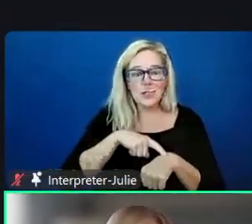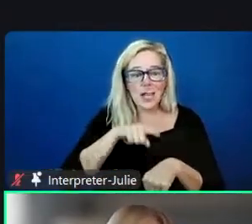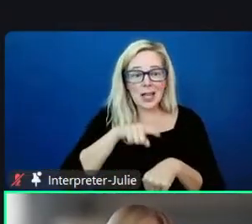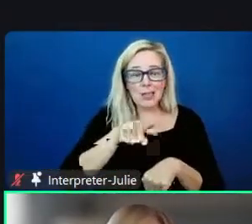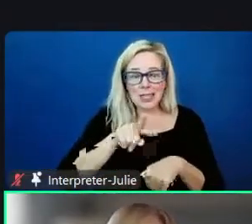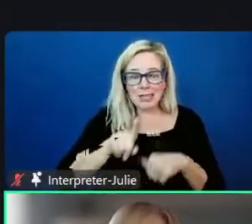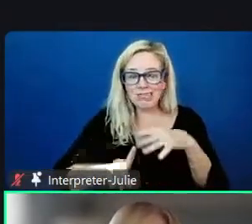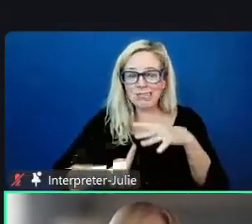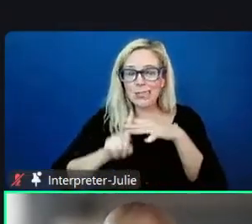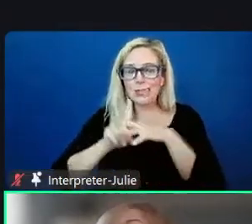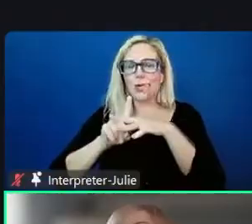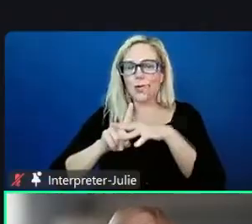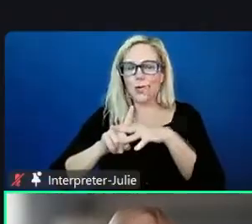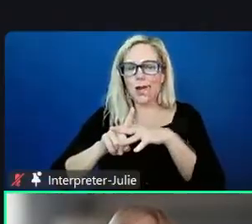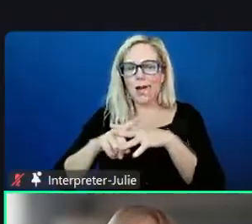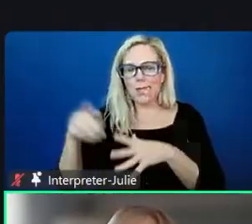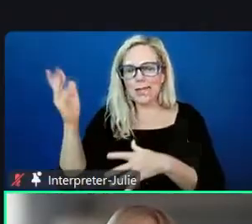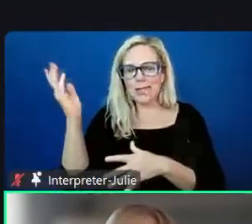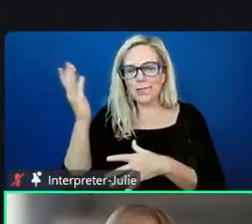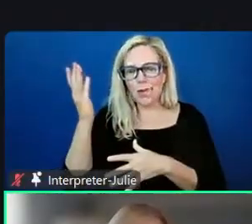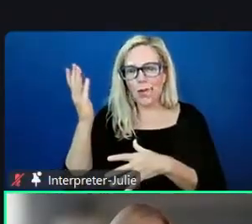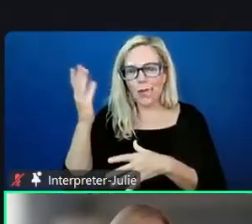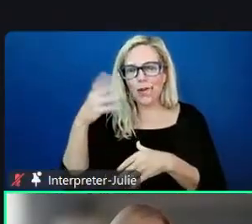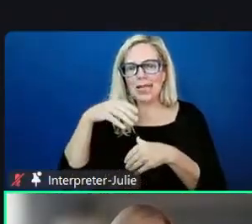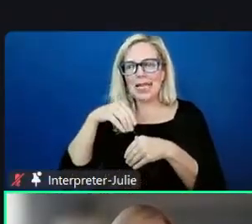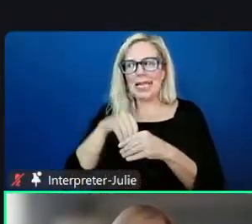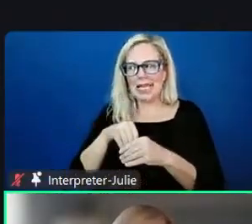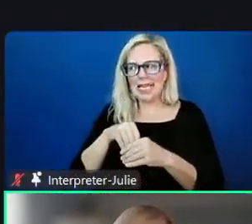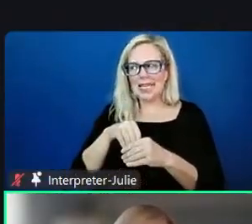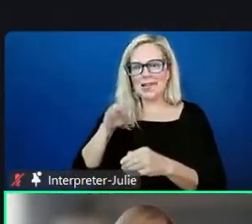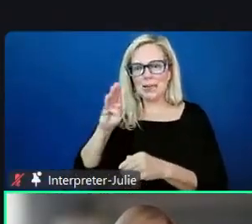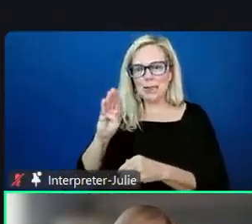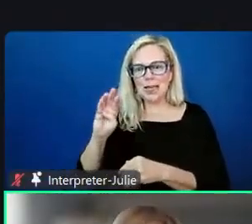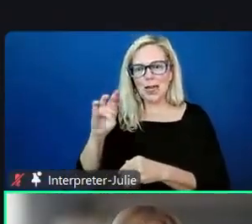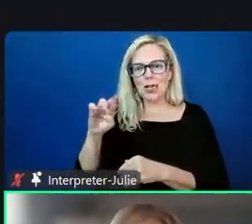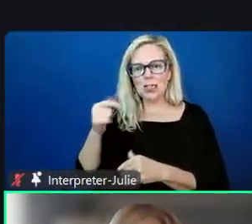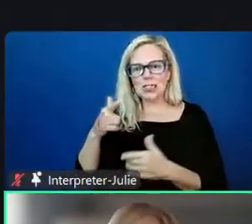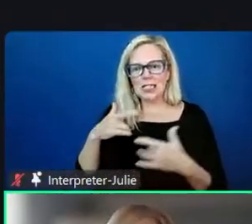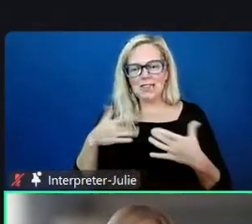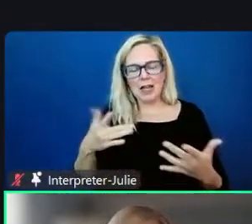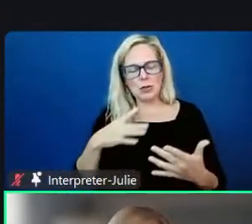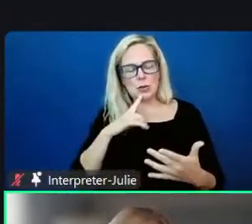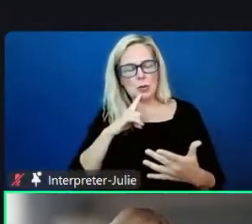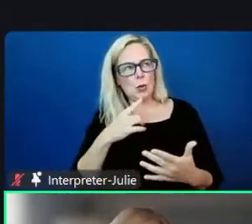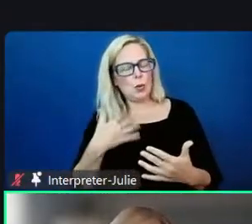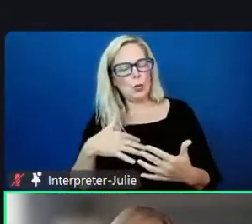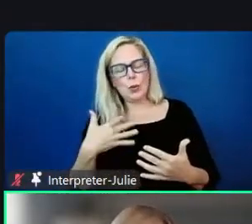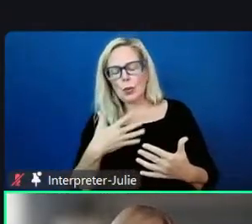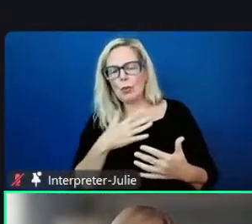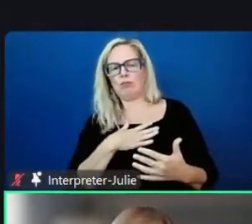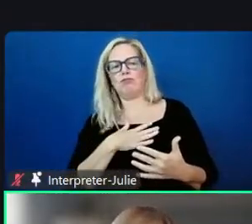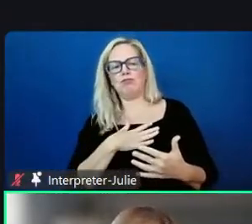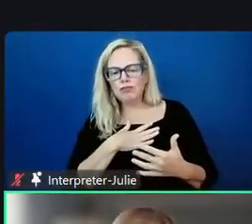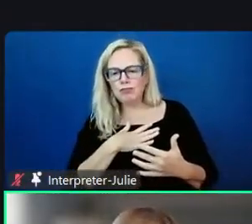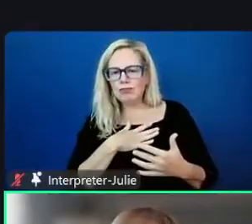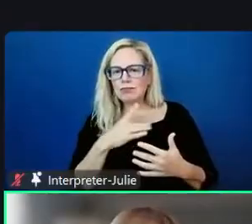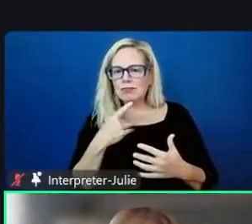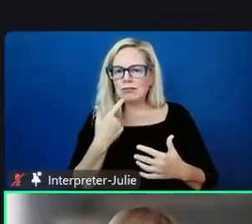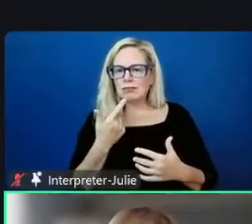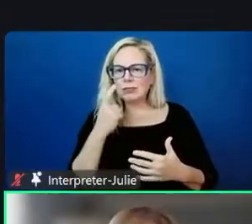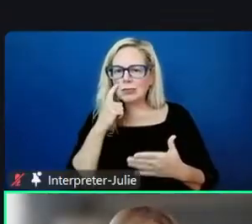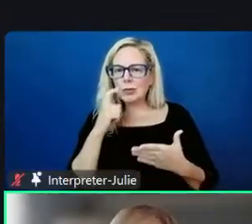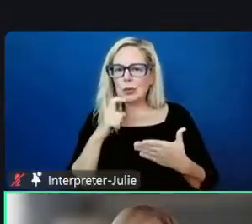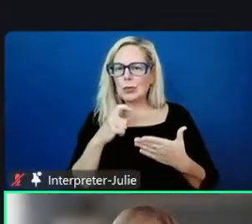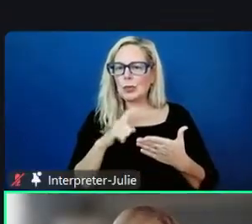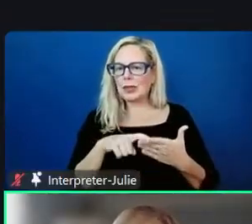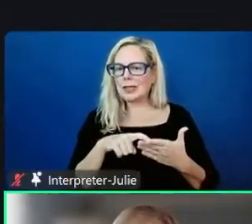and spoke at our BRG event. So it was really, really powerful for not only the members, but the rest of the organization